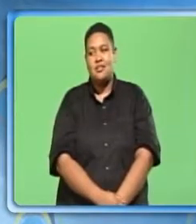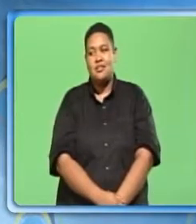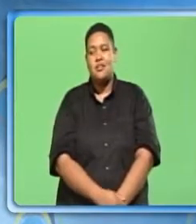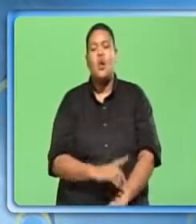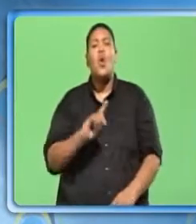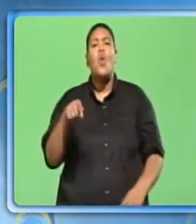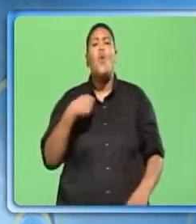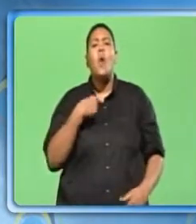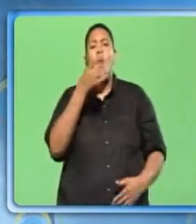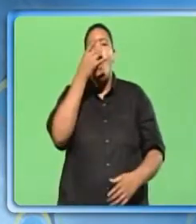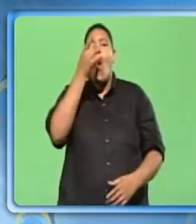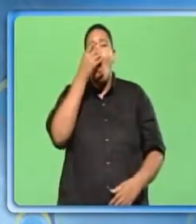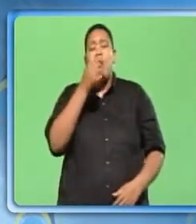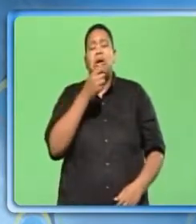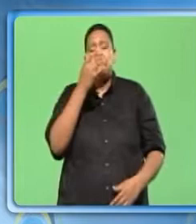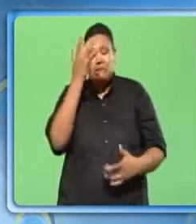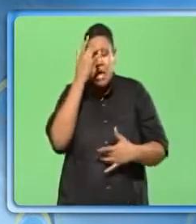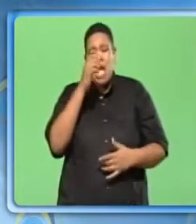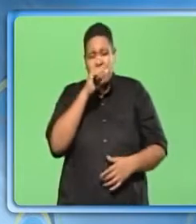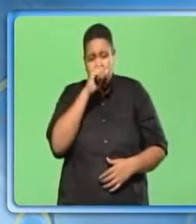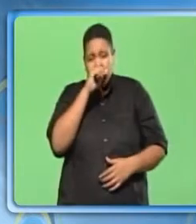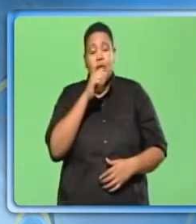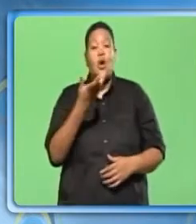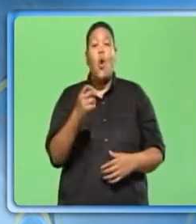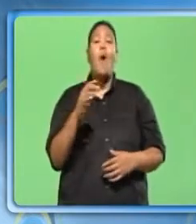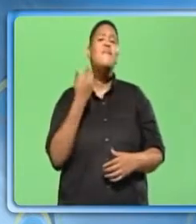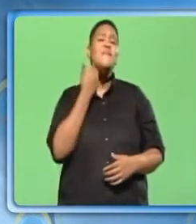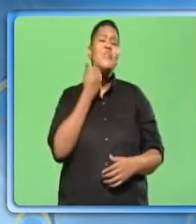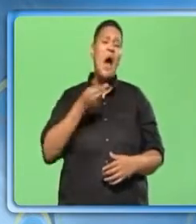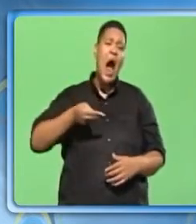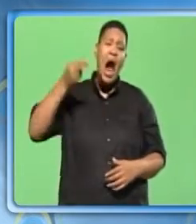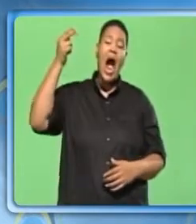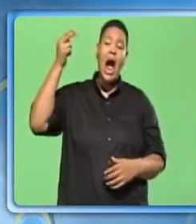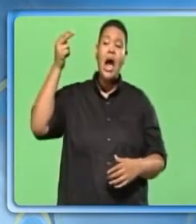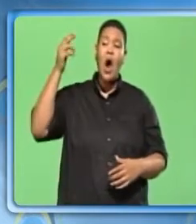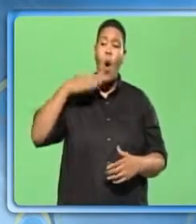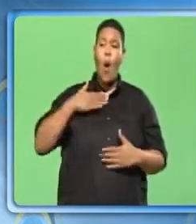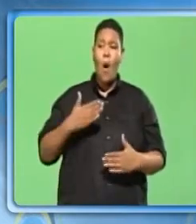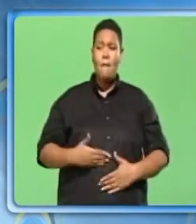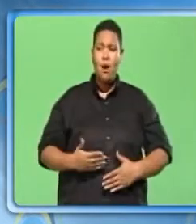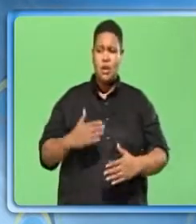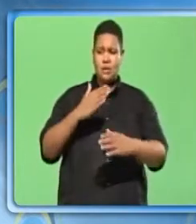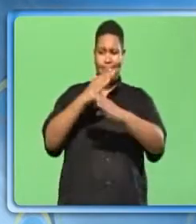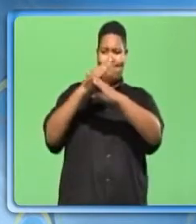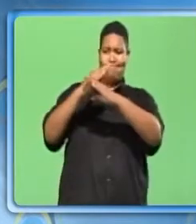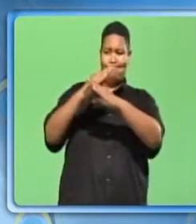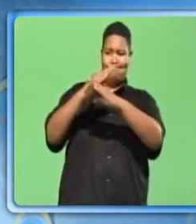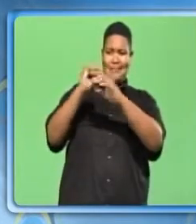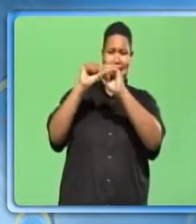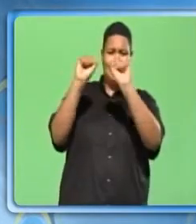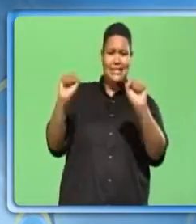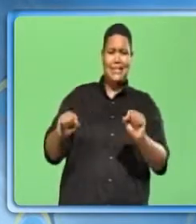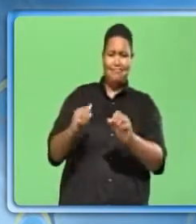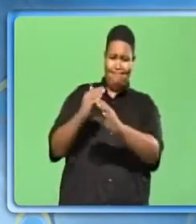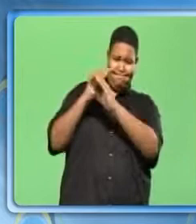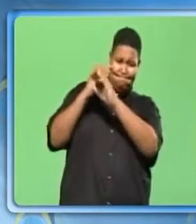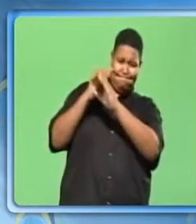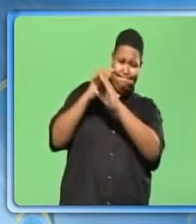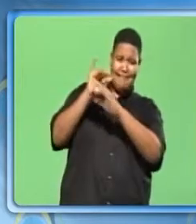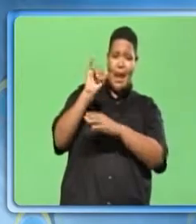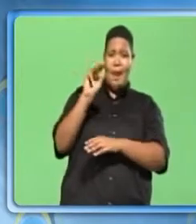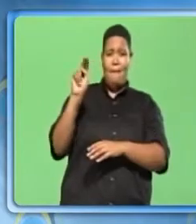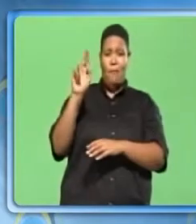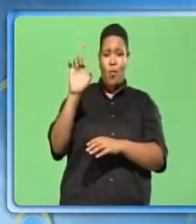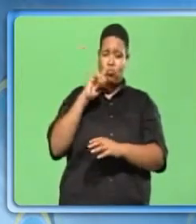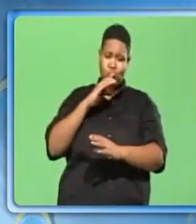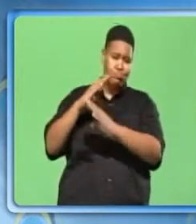When we catch a cold or have a fever and our body's immune system fights back to defend the body against the virus